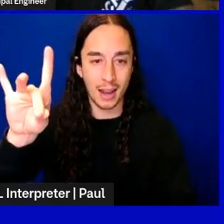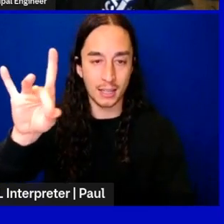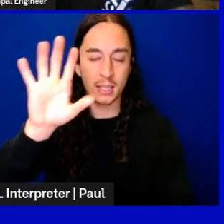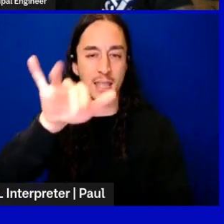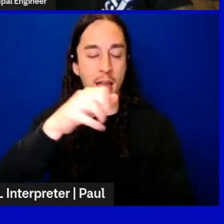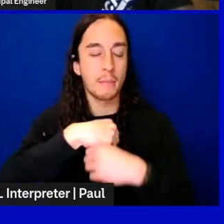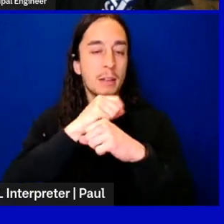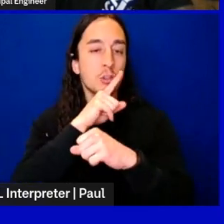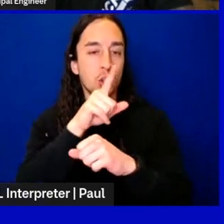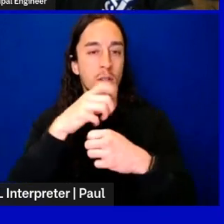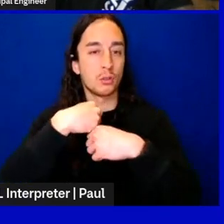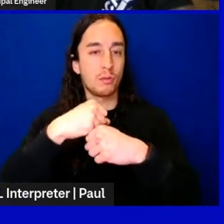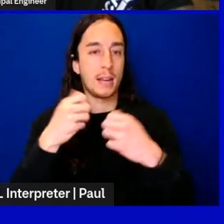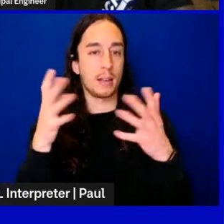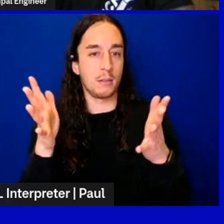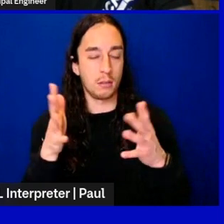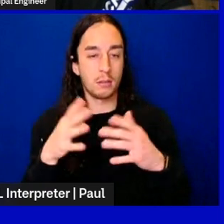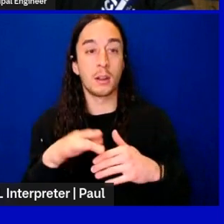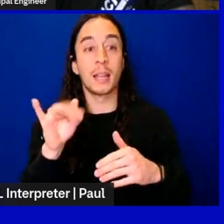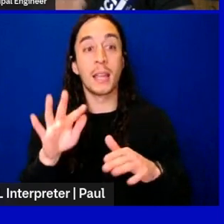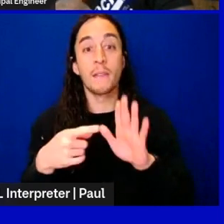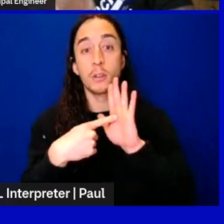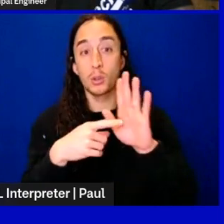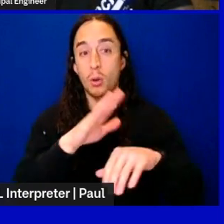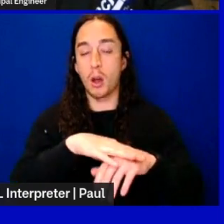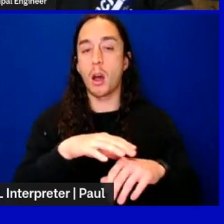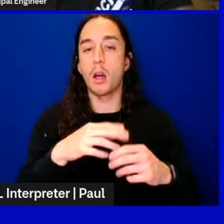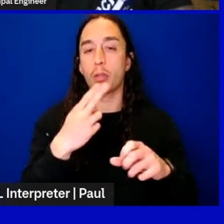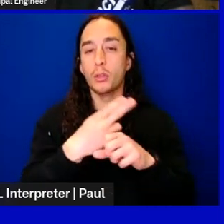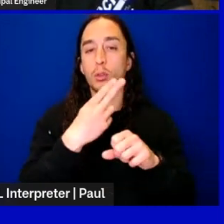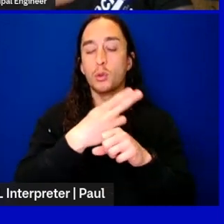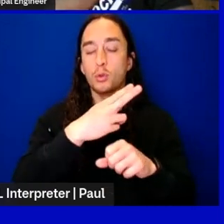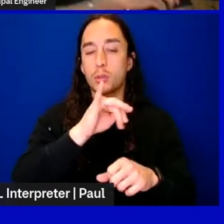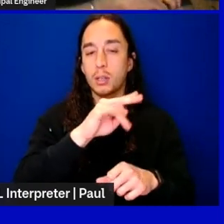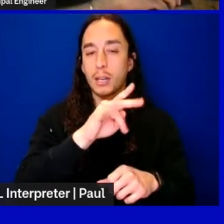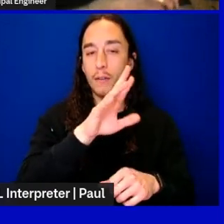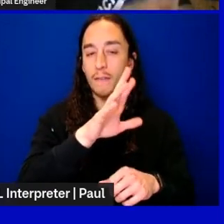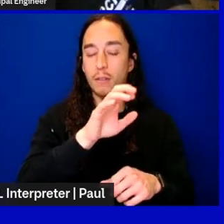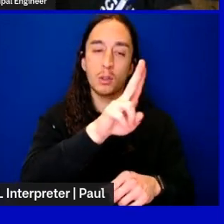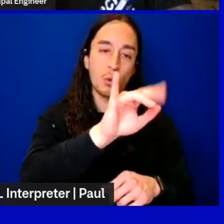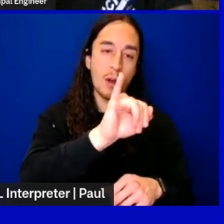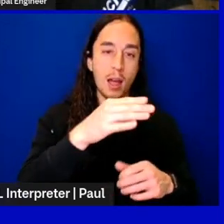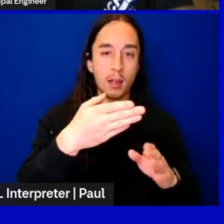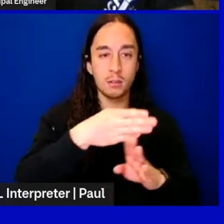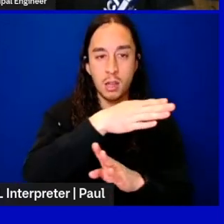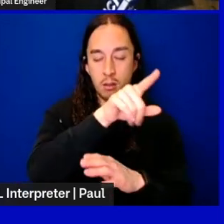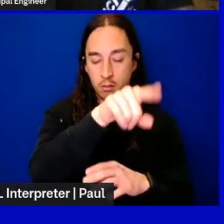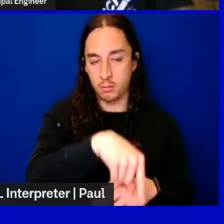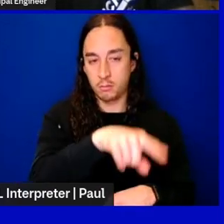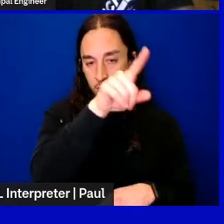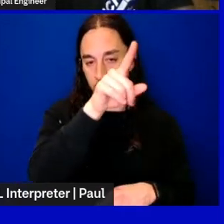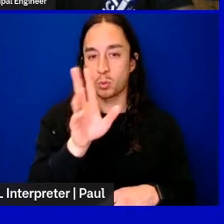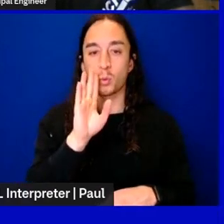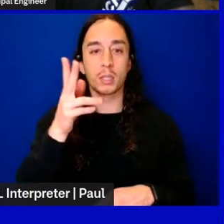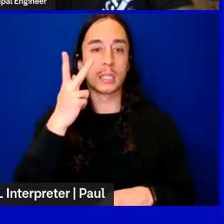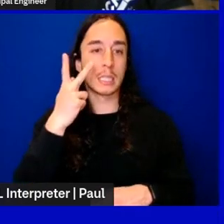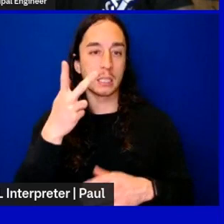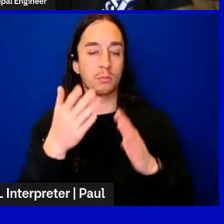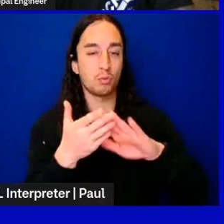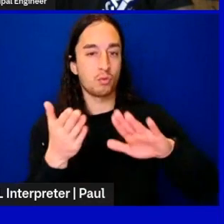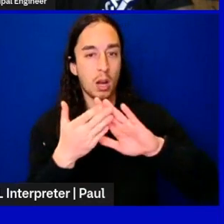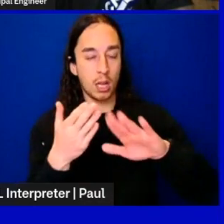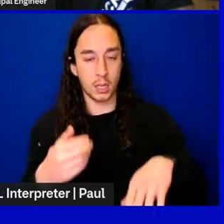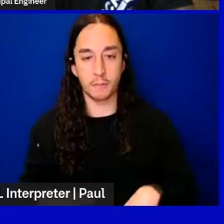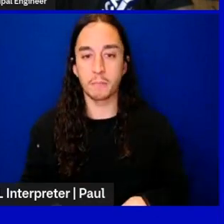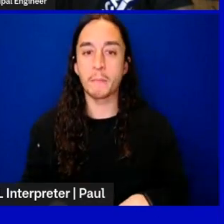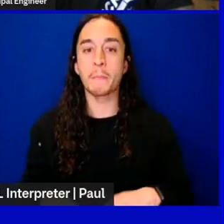if I show you over here on the UI side of it, so once you run the Vault, you will see the Vault server running. Now, the moment you